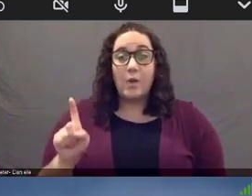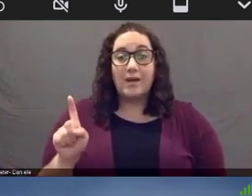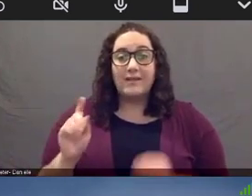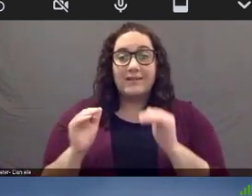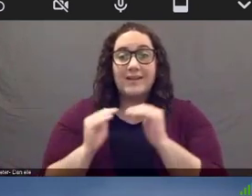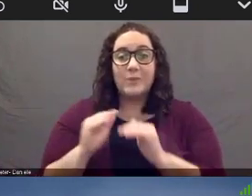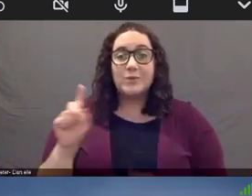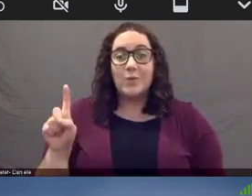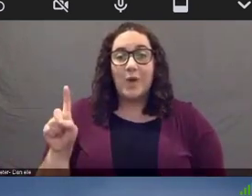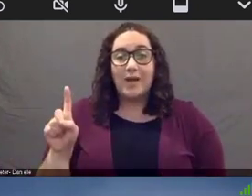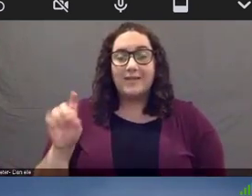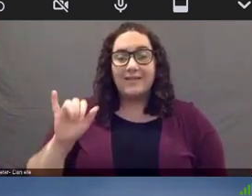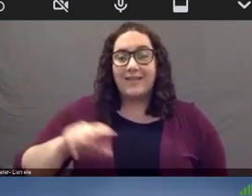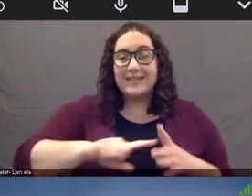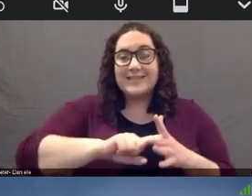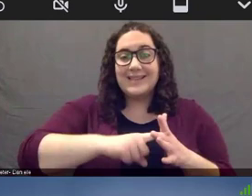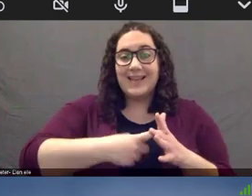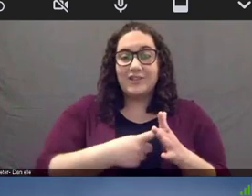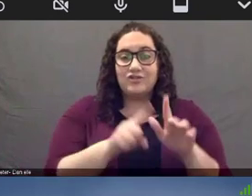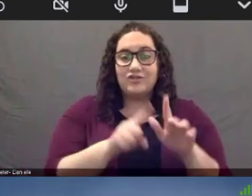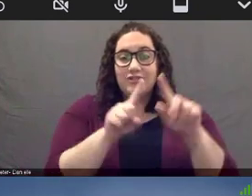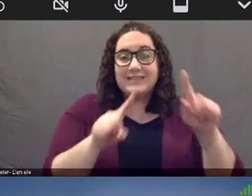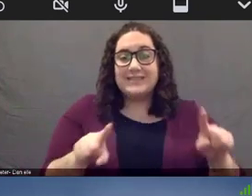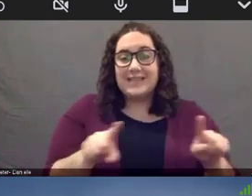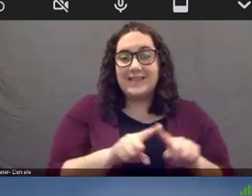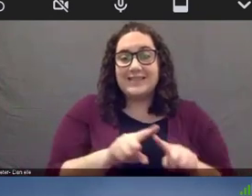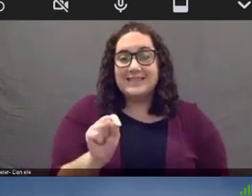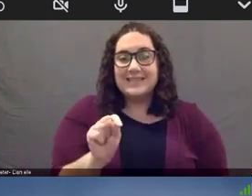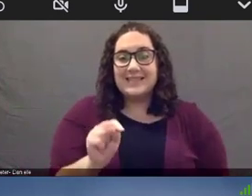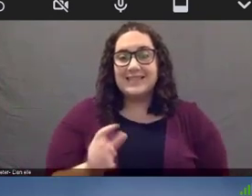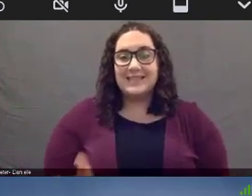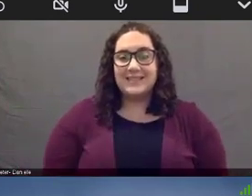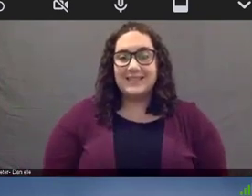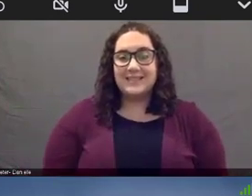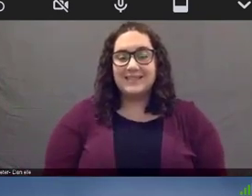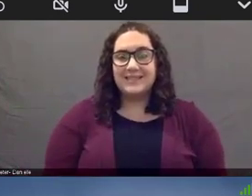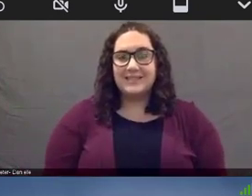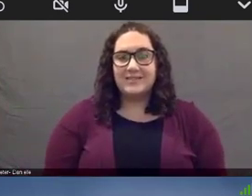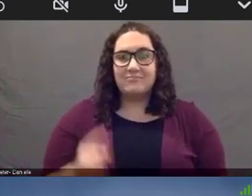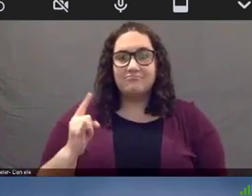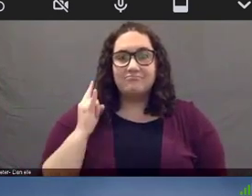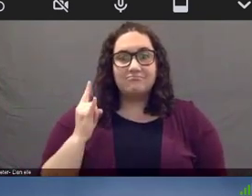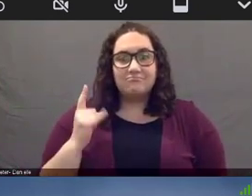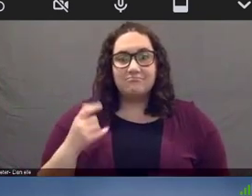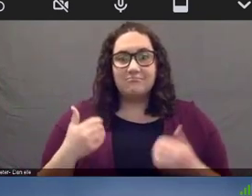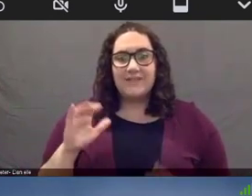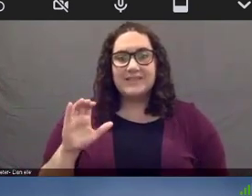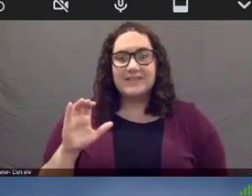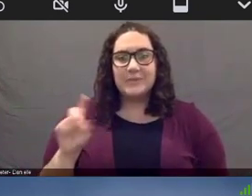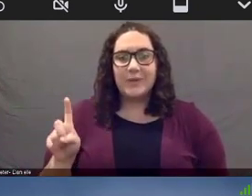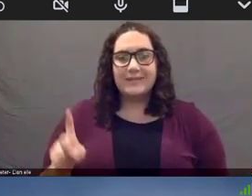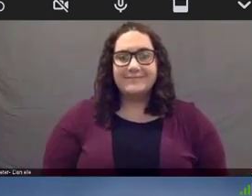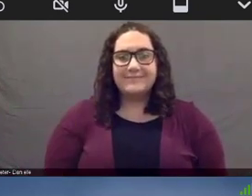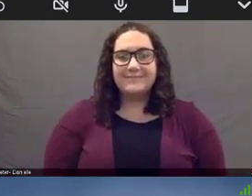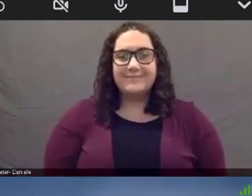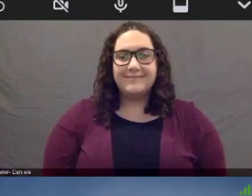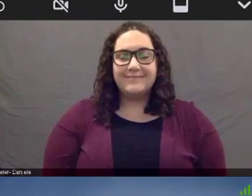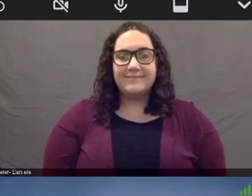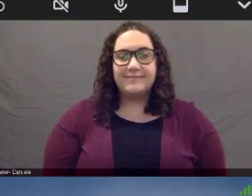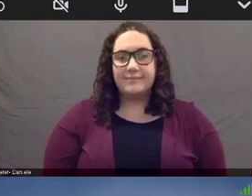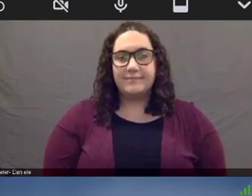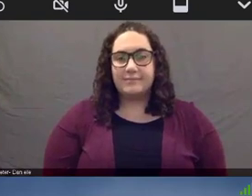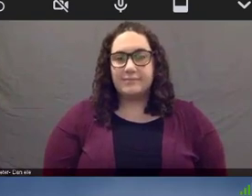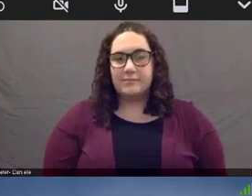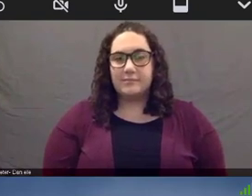difference. So we can actually get C1 right out of the equation by sort of implementing this dimensionless temperature